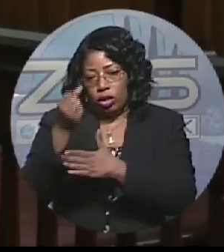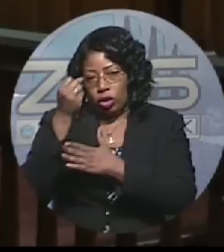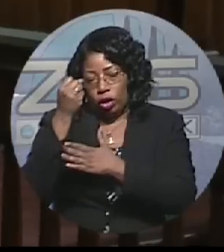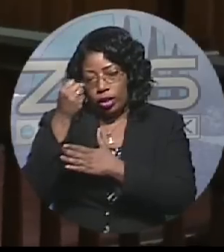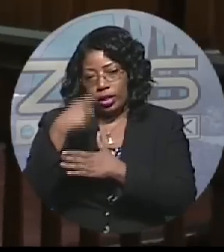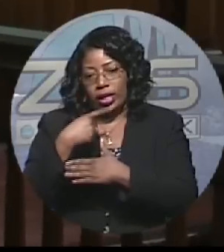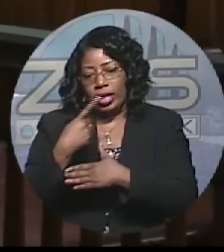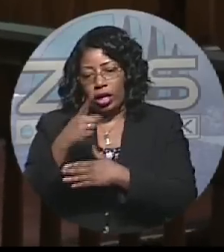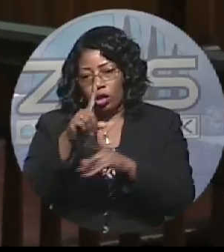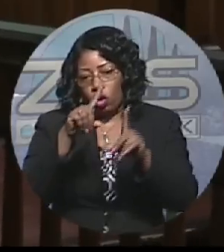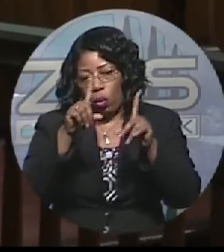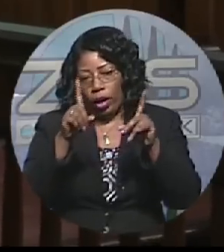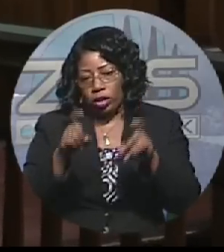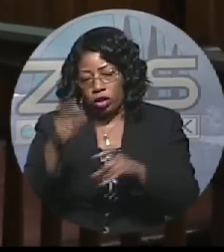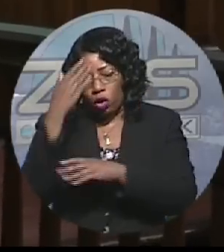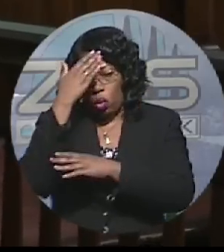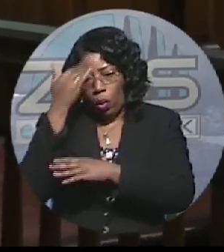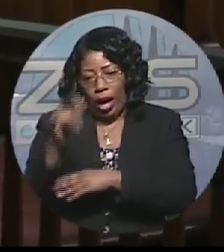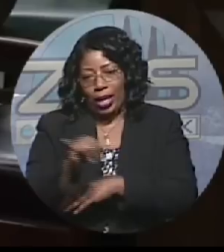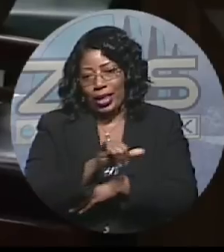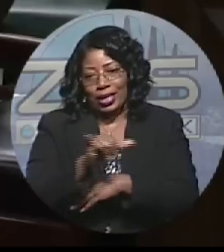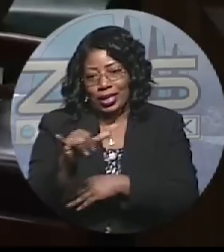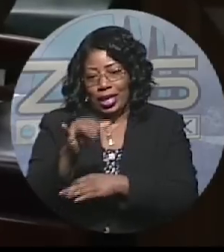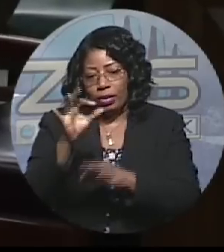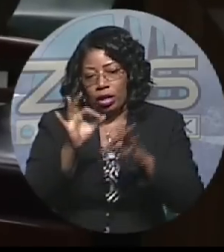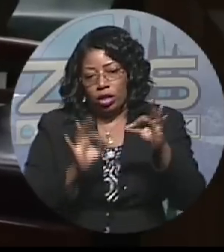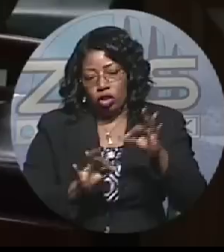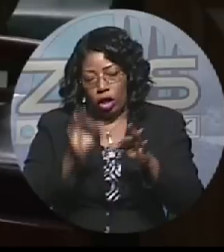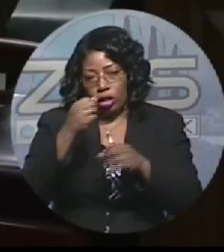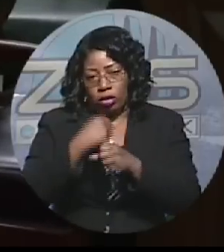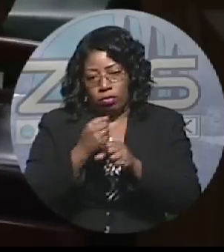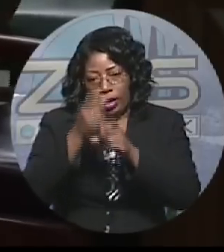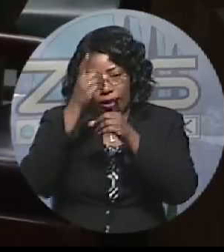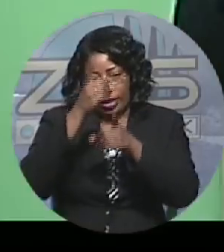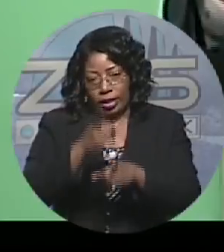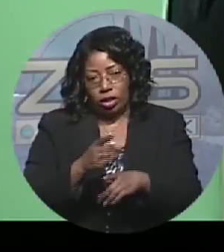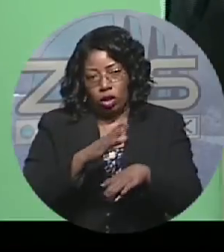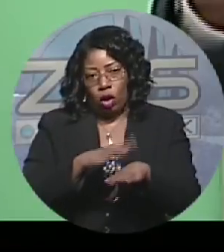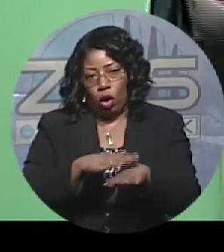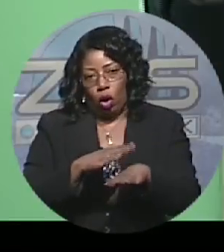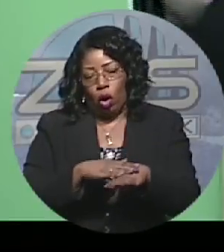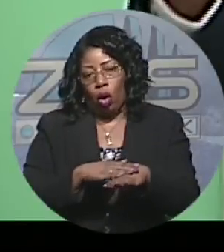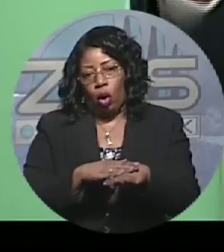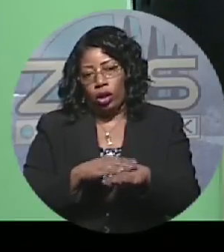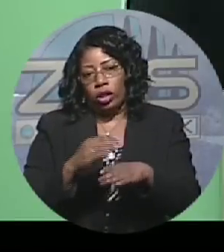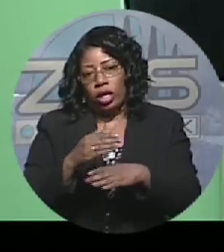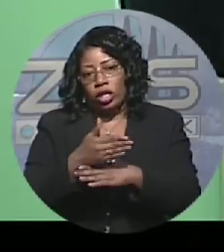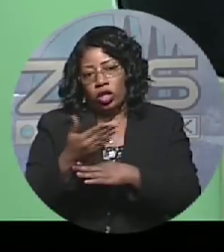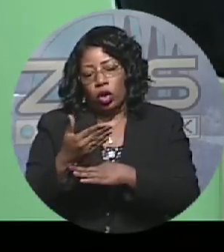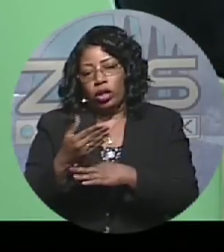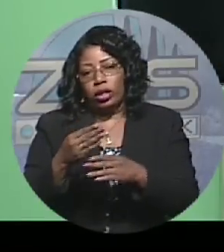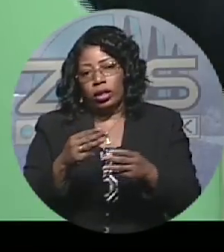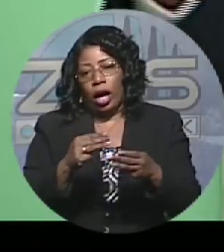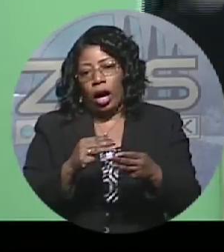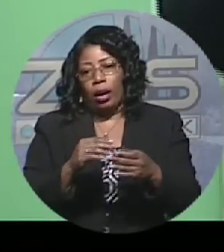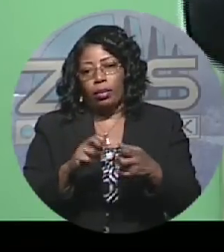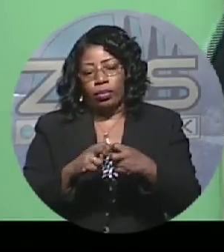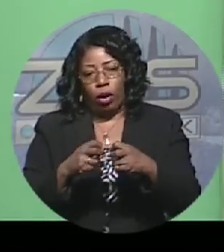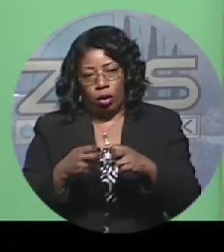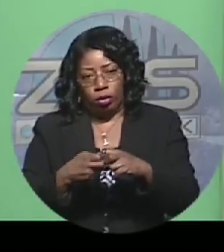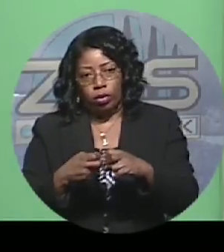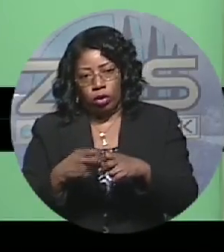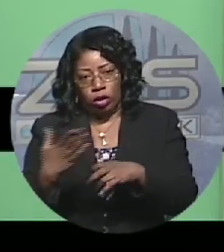He also questioned why the same judge was ruling on controversial matters. Are certain members of the